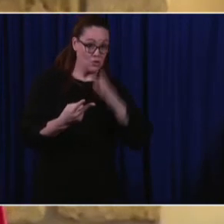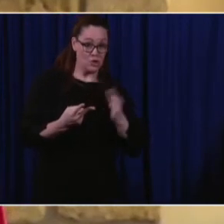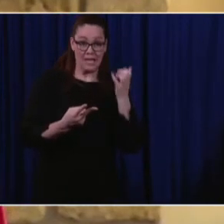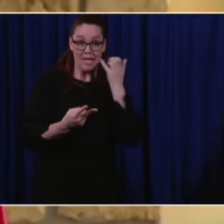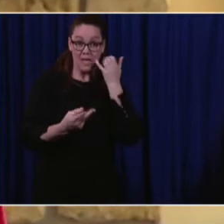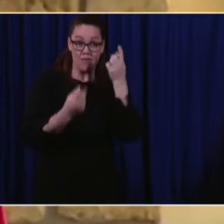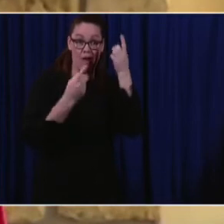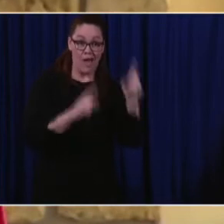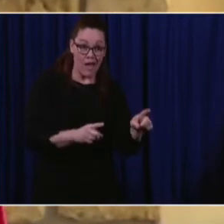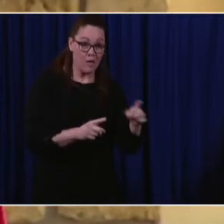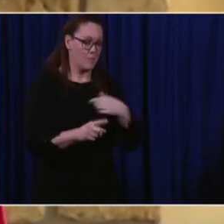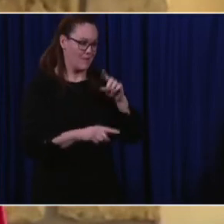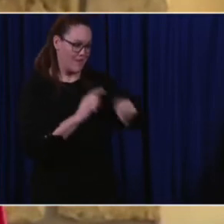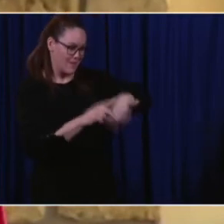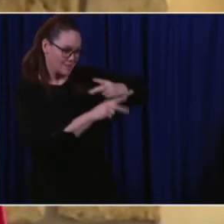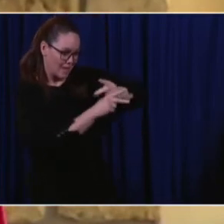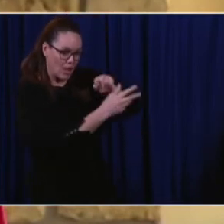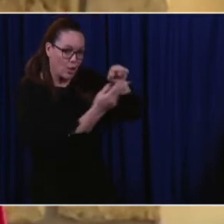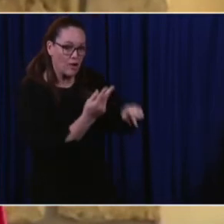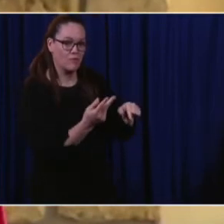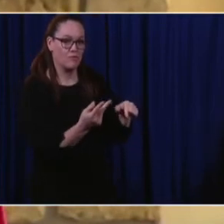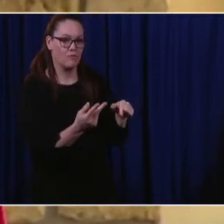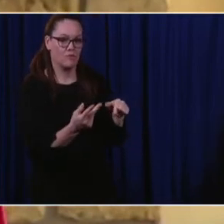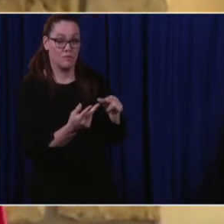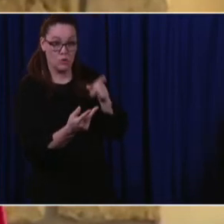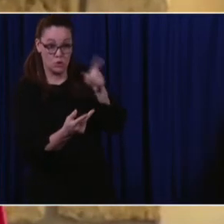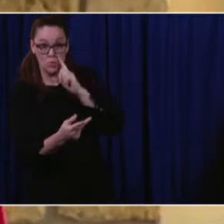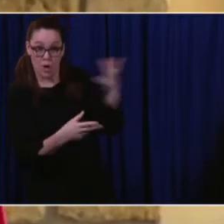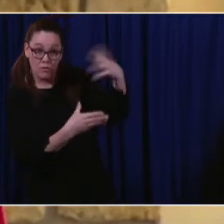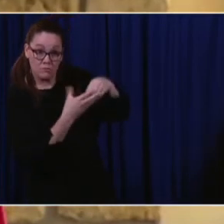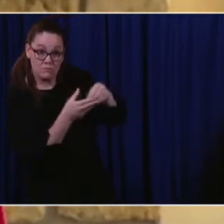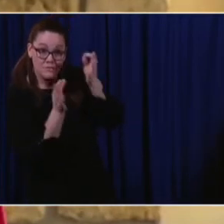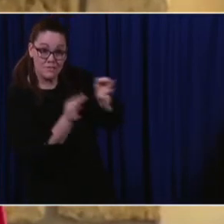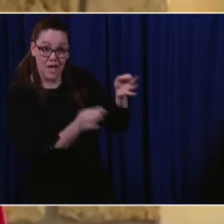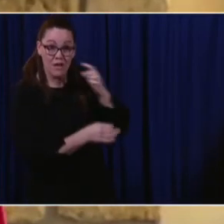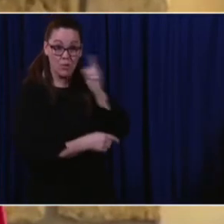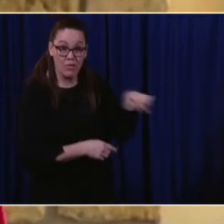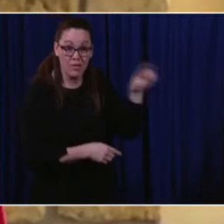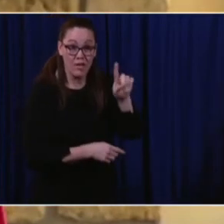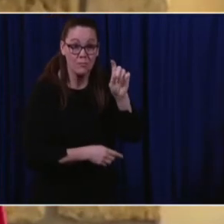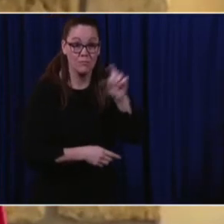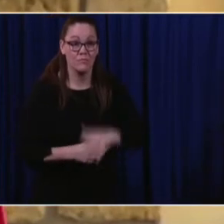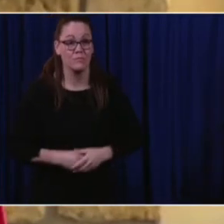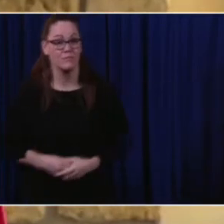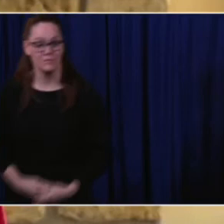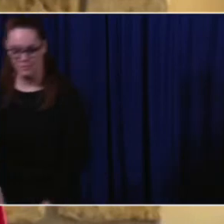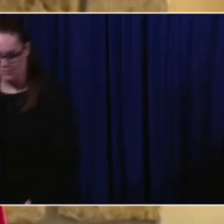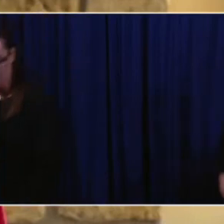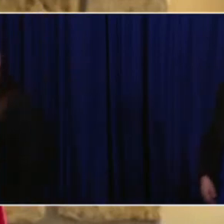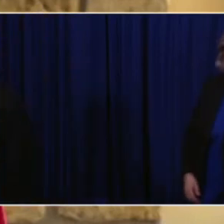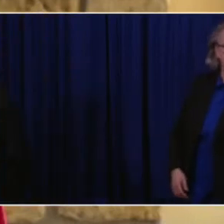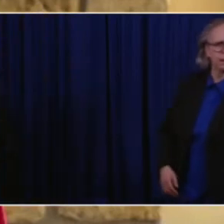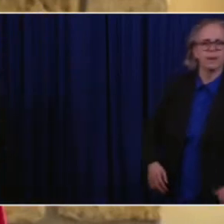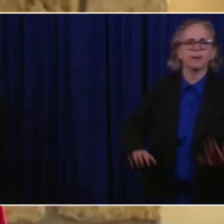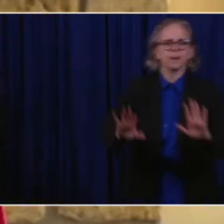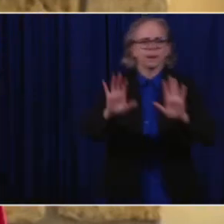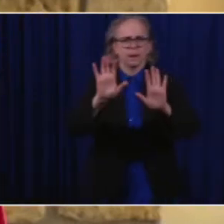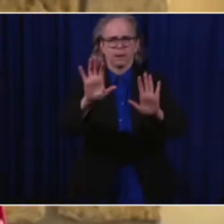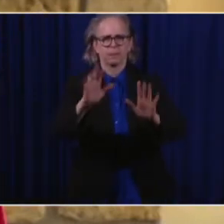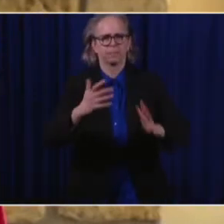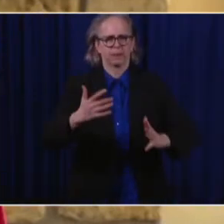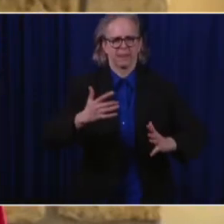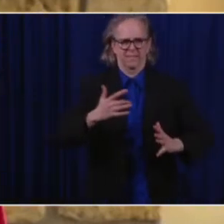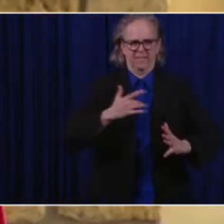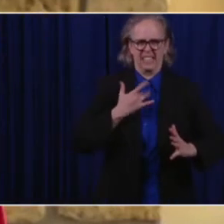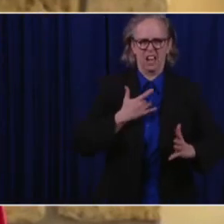I'll take that. I think the doctors will tell you that they have a sophisticated plan in place.